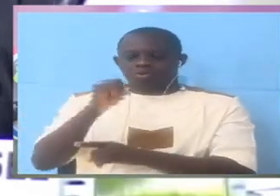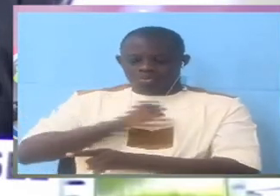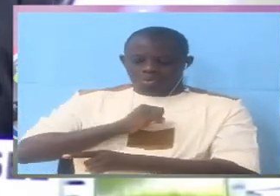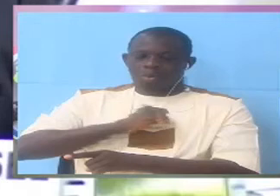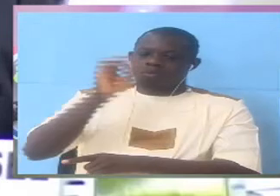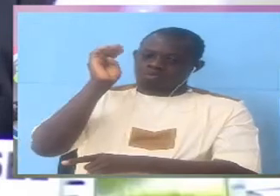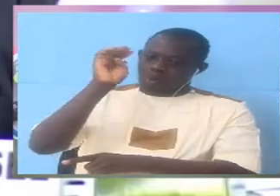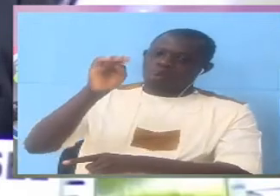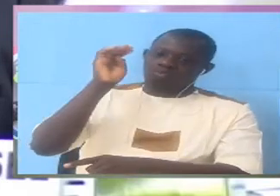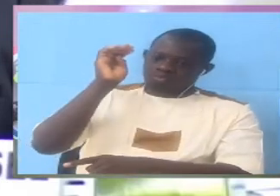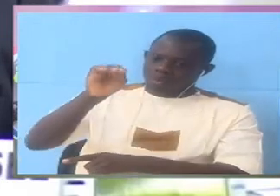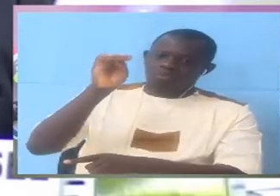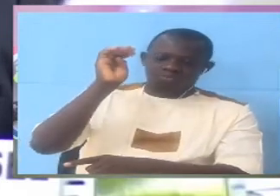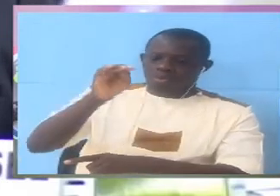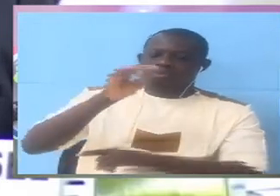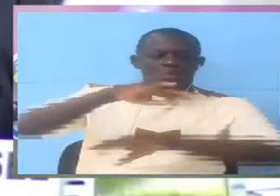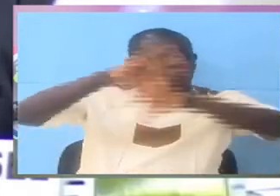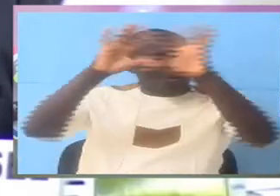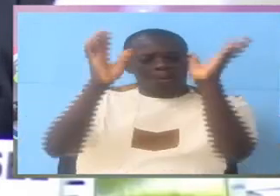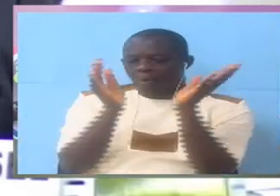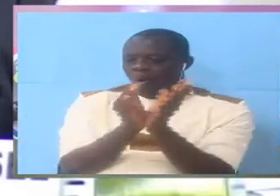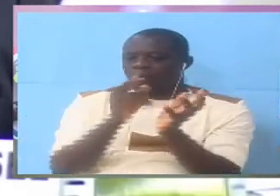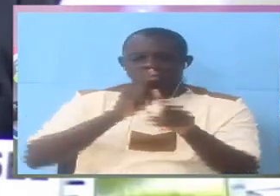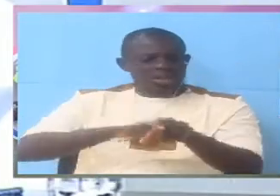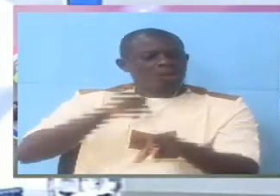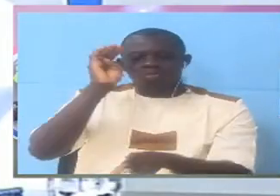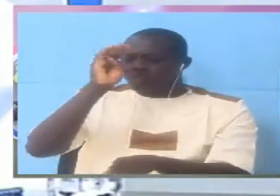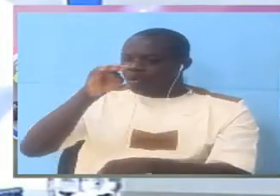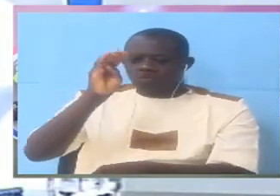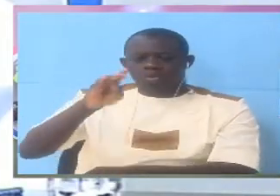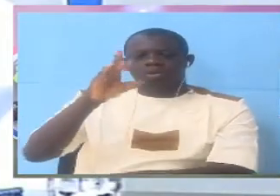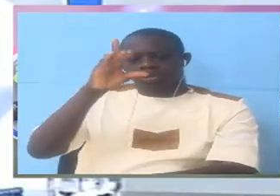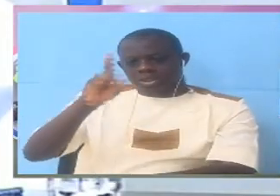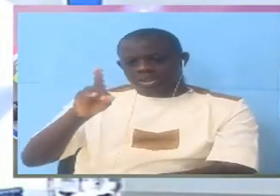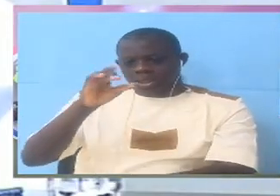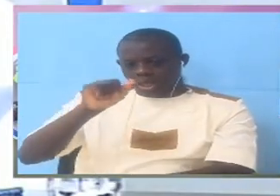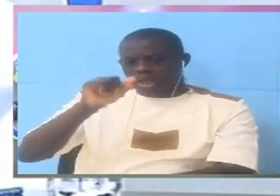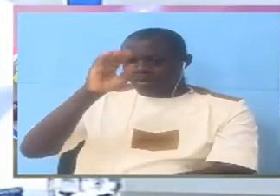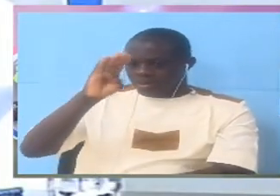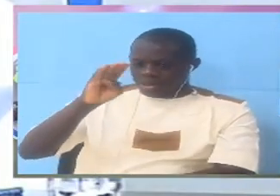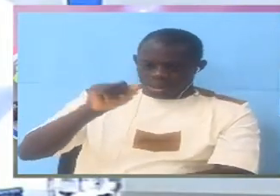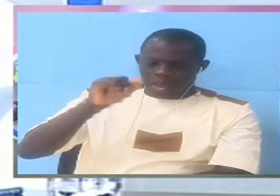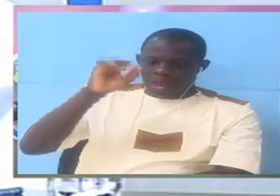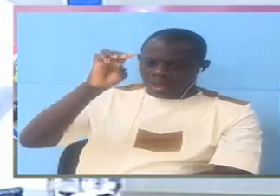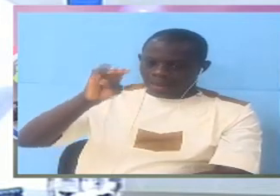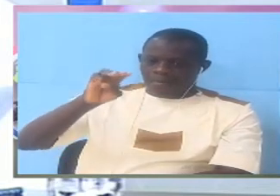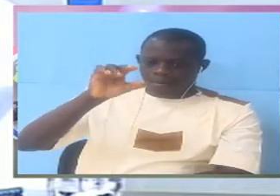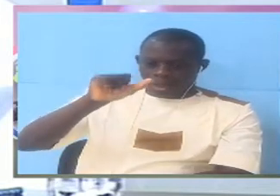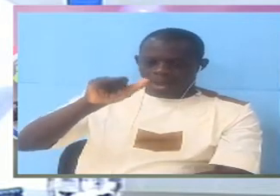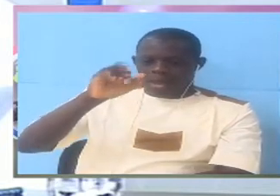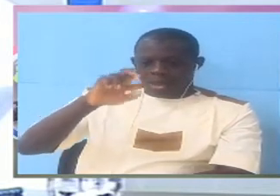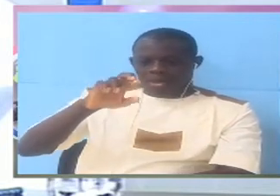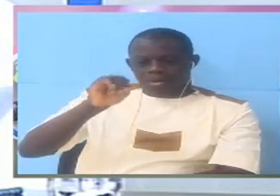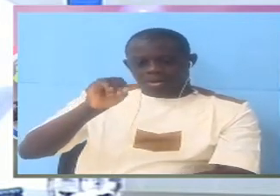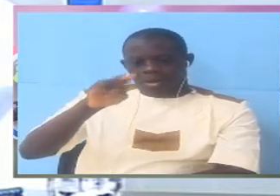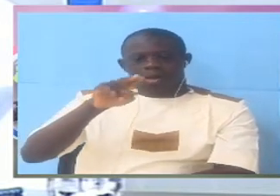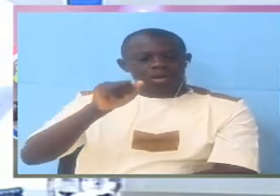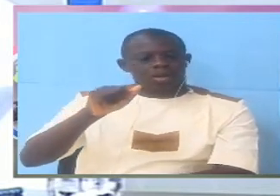Daba Marena. I used to hear the name, but I could not single him out.